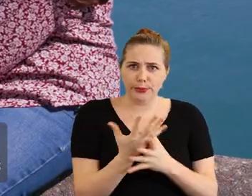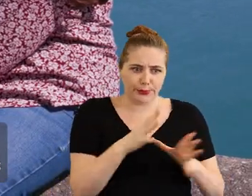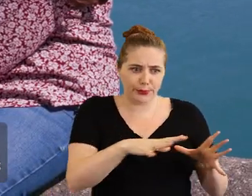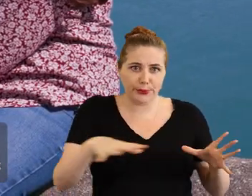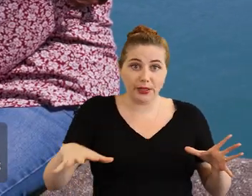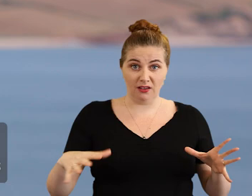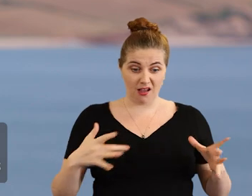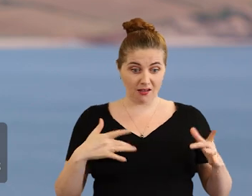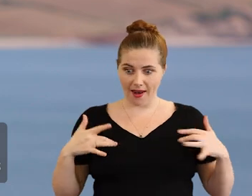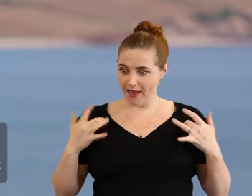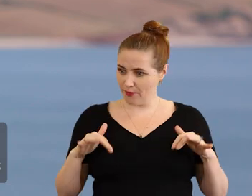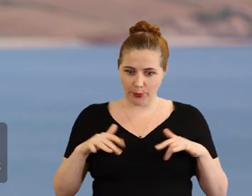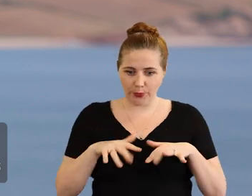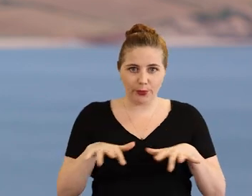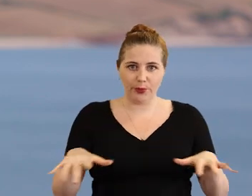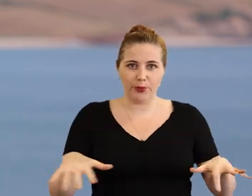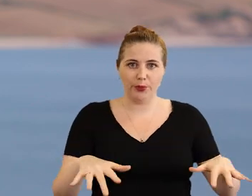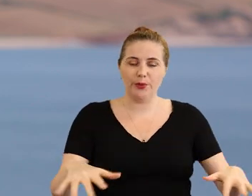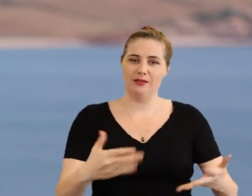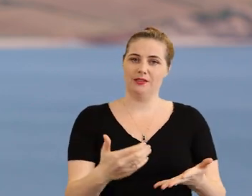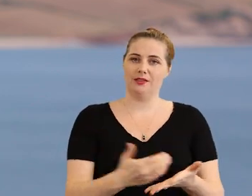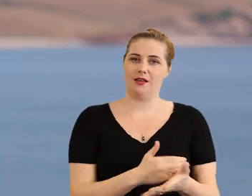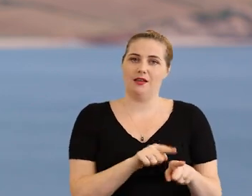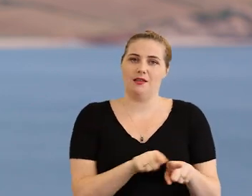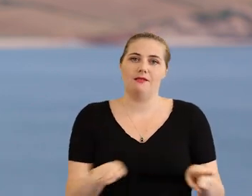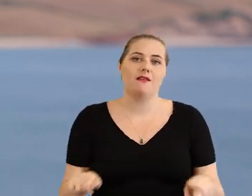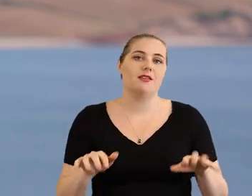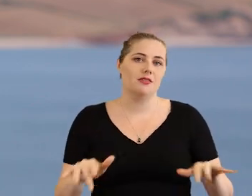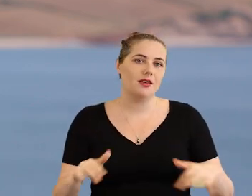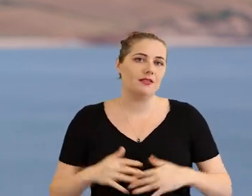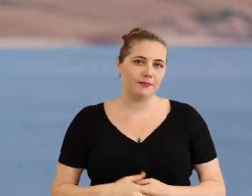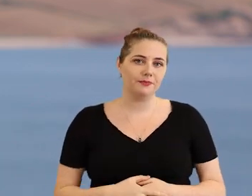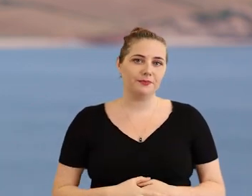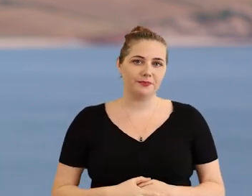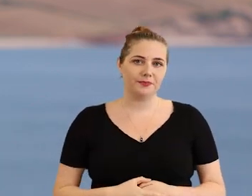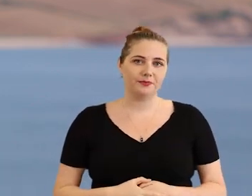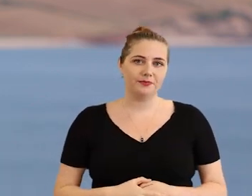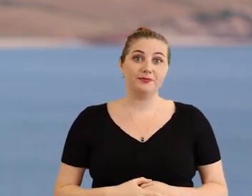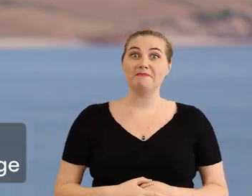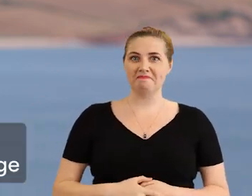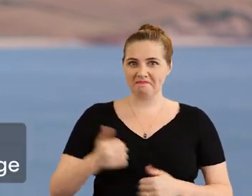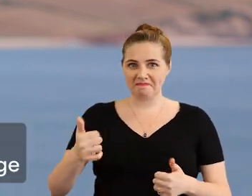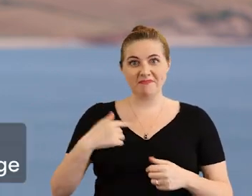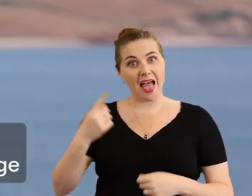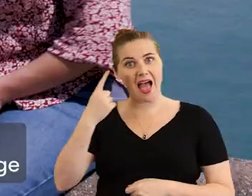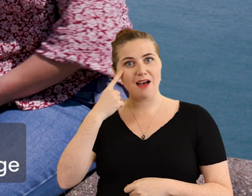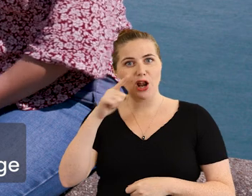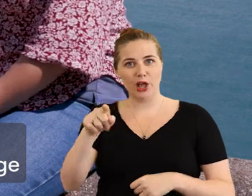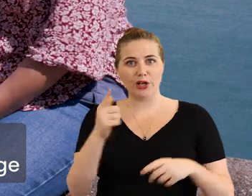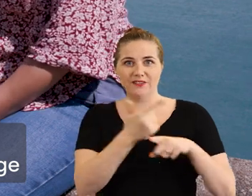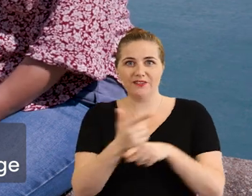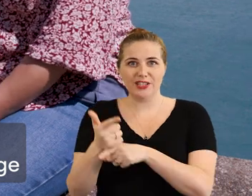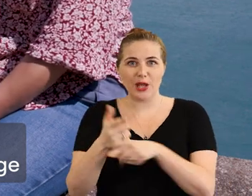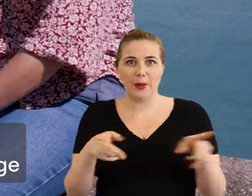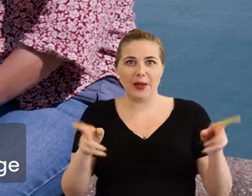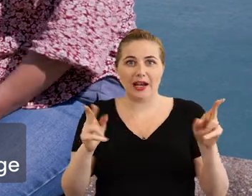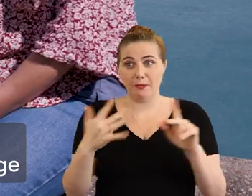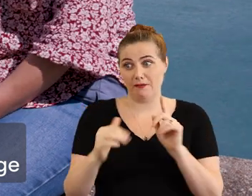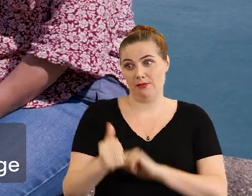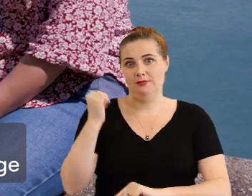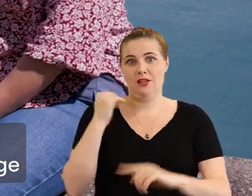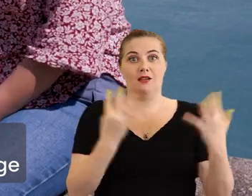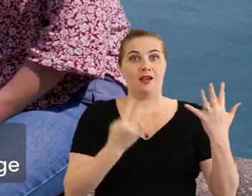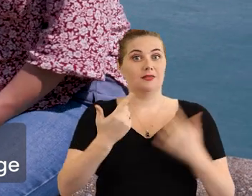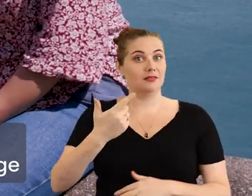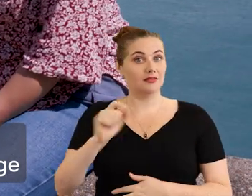habitats, we're enabling those species to find suitable conditions that they require. Let's take a look at a clip from